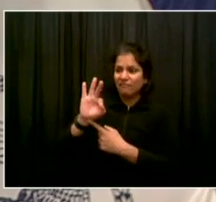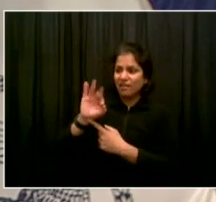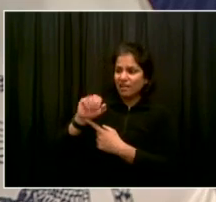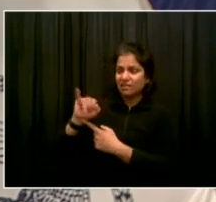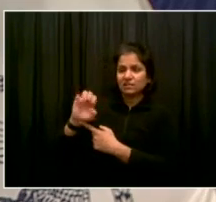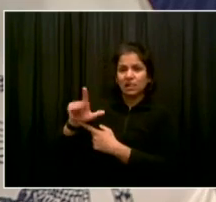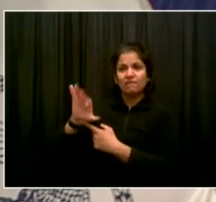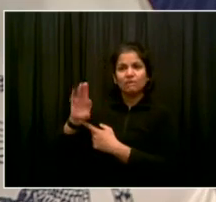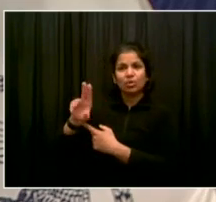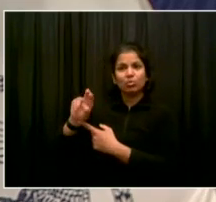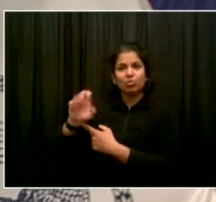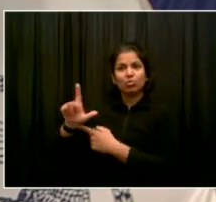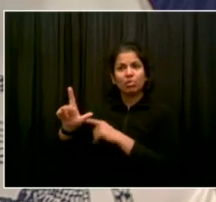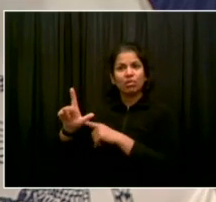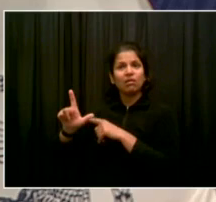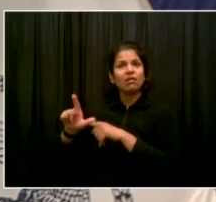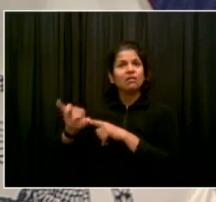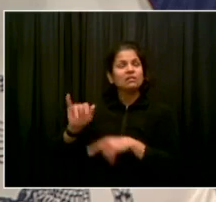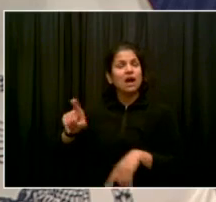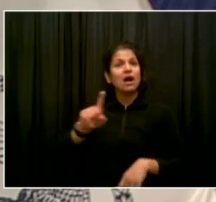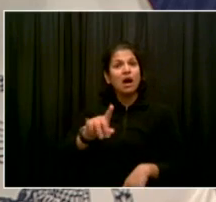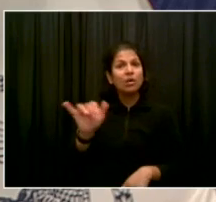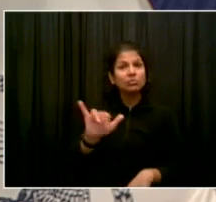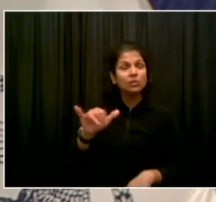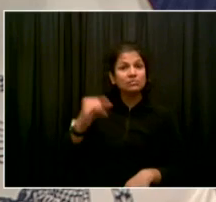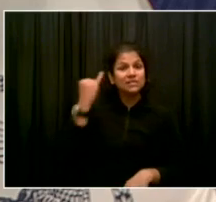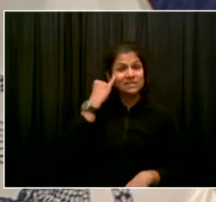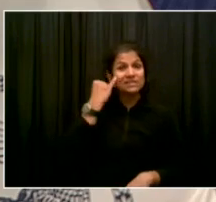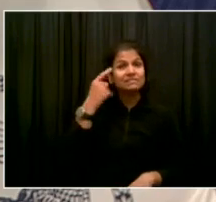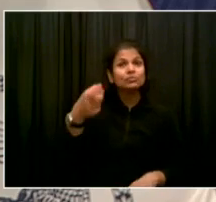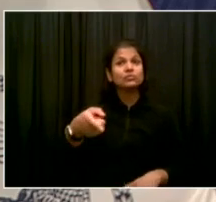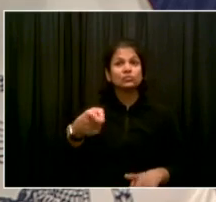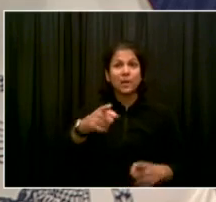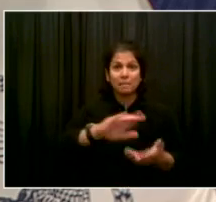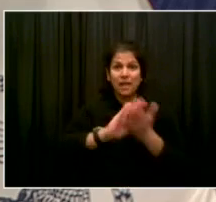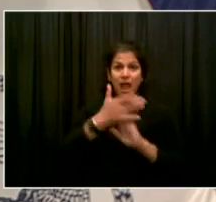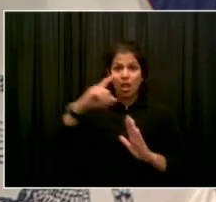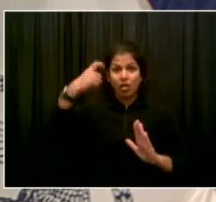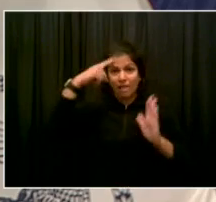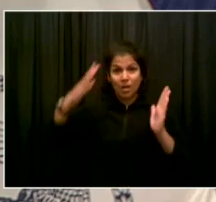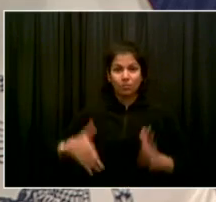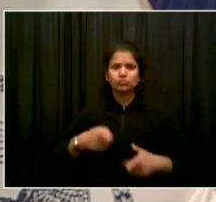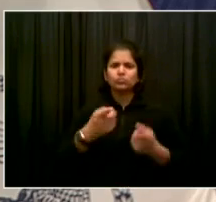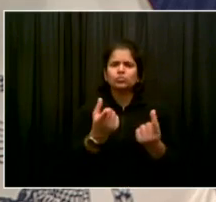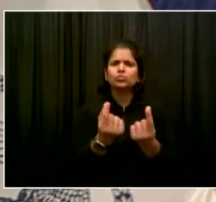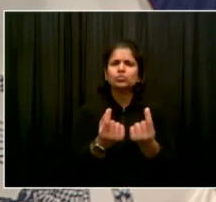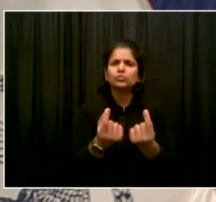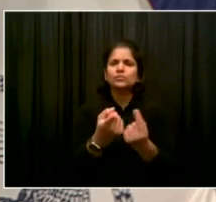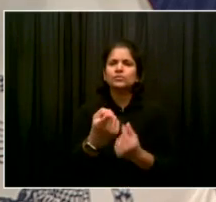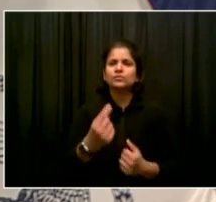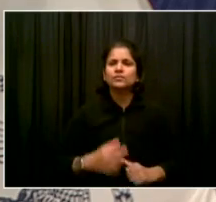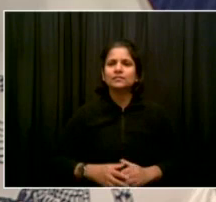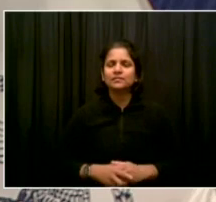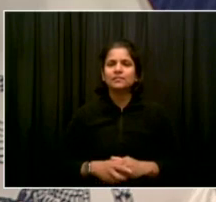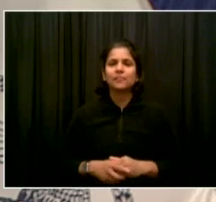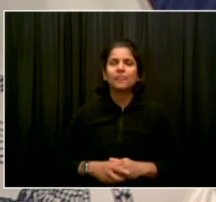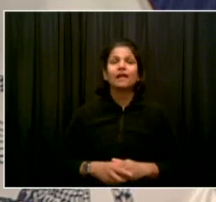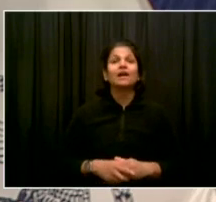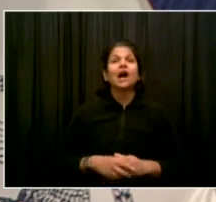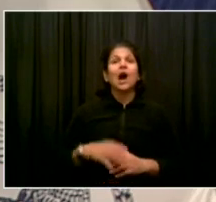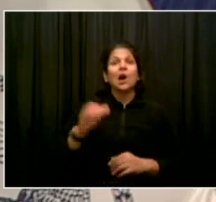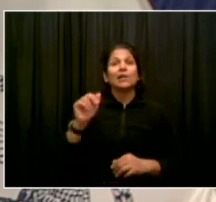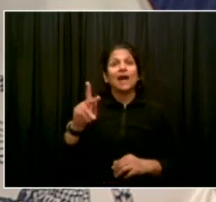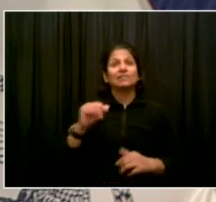different questions. And on the second one, I'll say I'll have more to say on all the